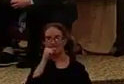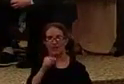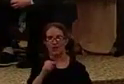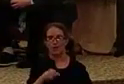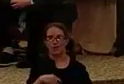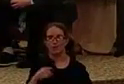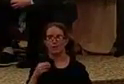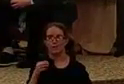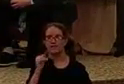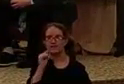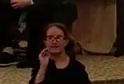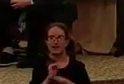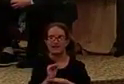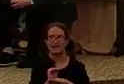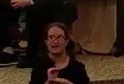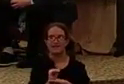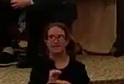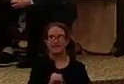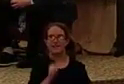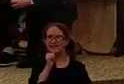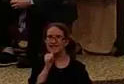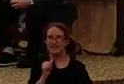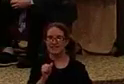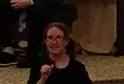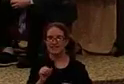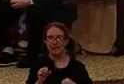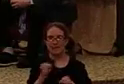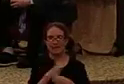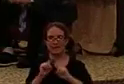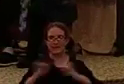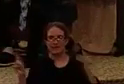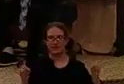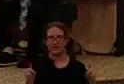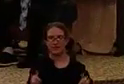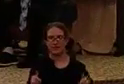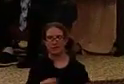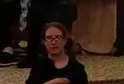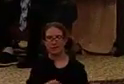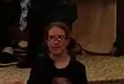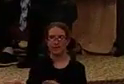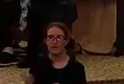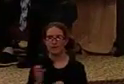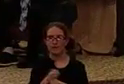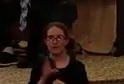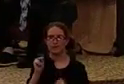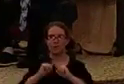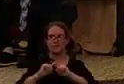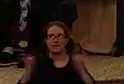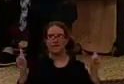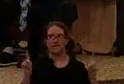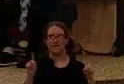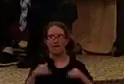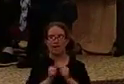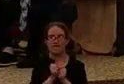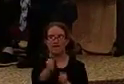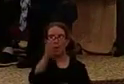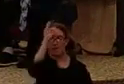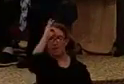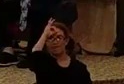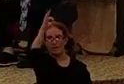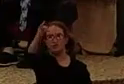here tonight, amen, it doesn't make any difference when you plan it. It makes no difference how far in the